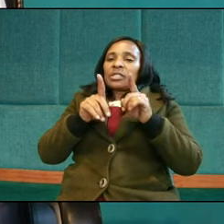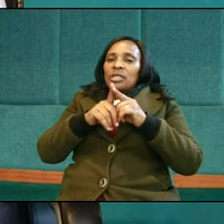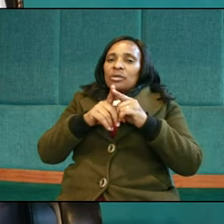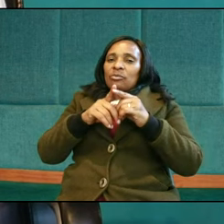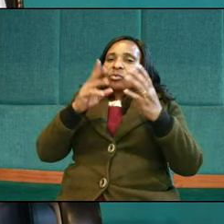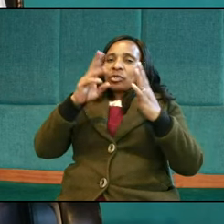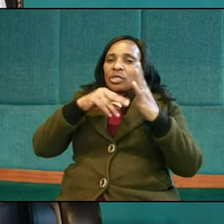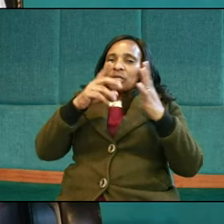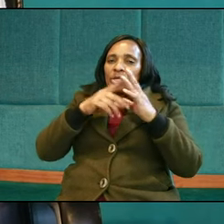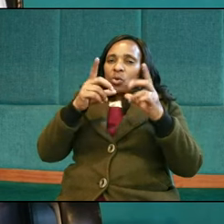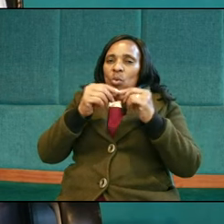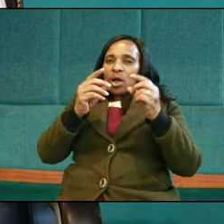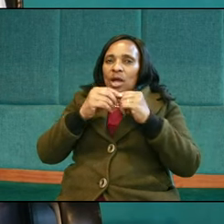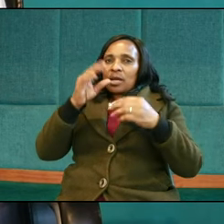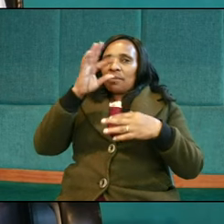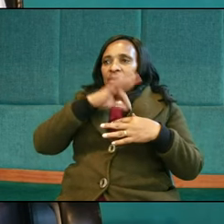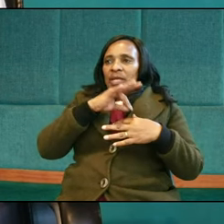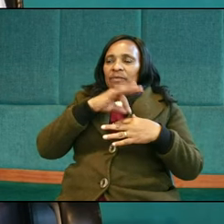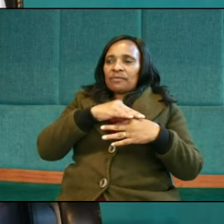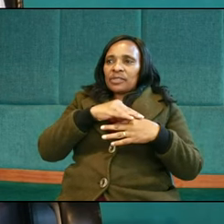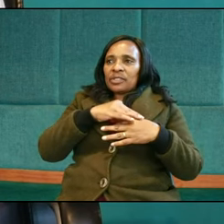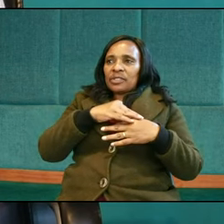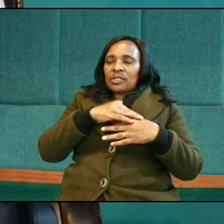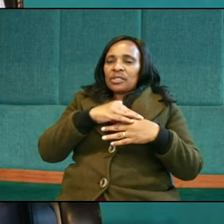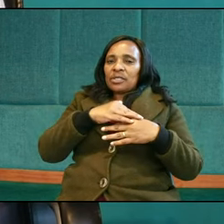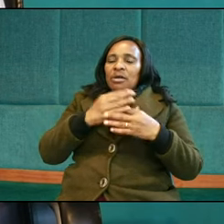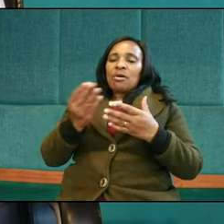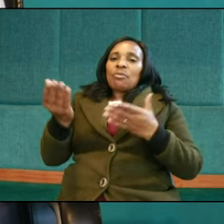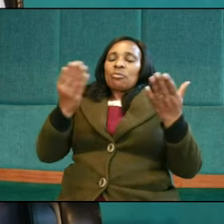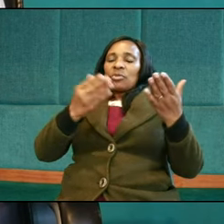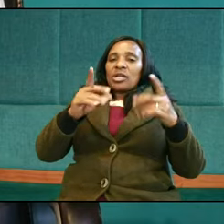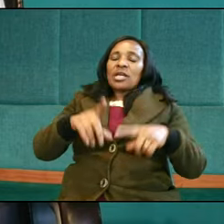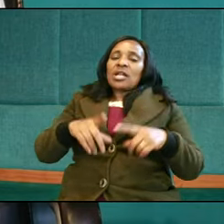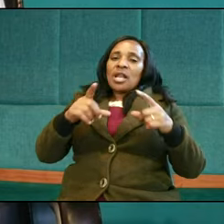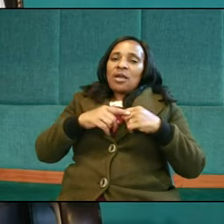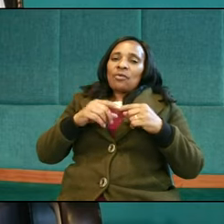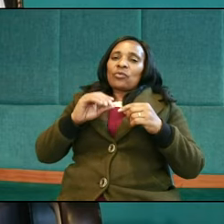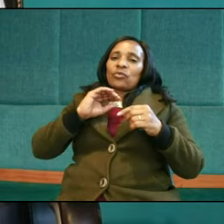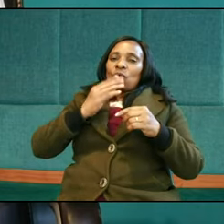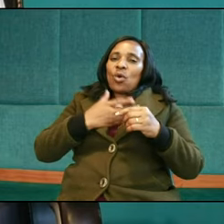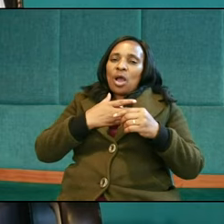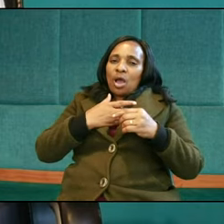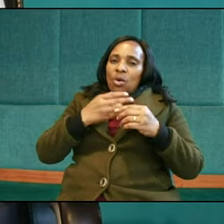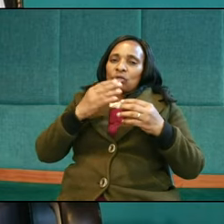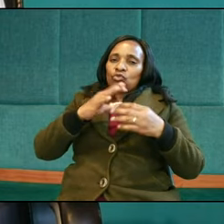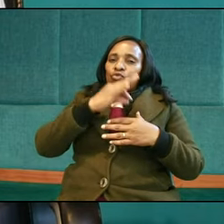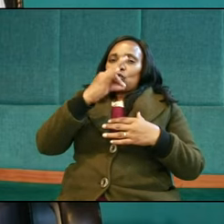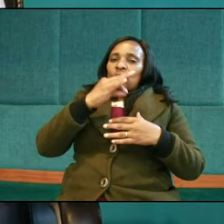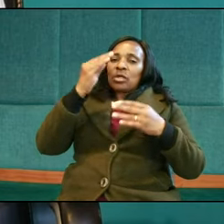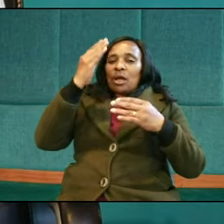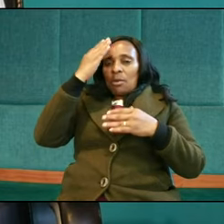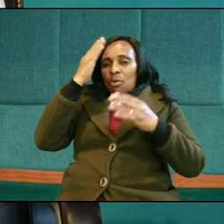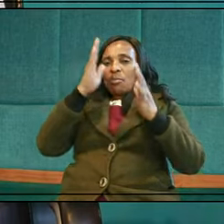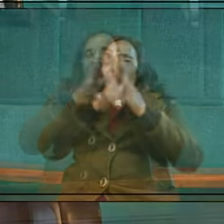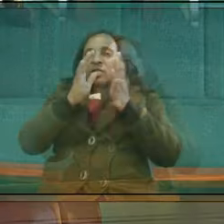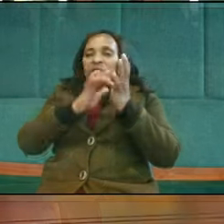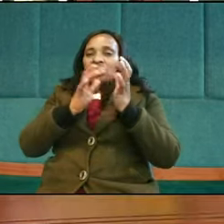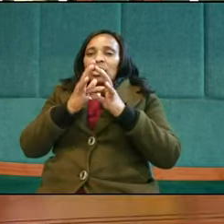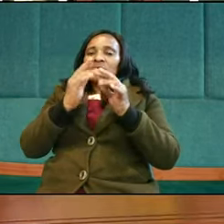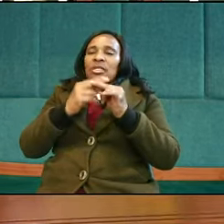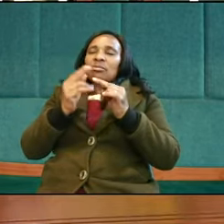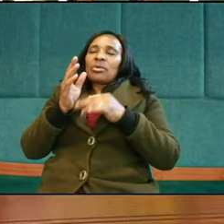this word, it may be of benefit and it may bring life to our bones and healing to our souls. For this, our humble prayer in Jesus'